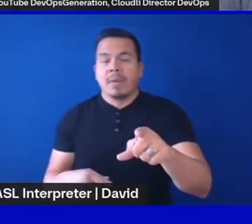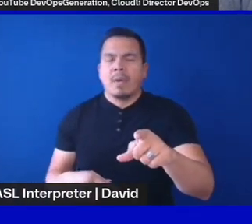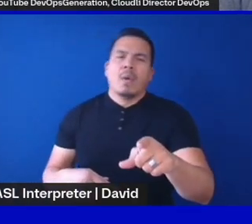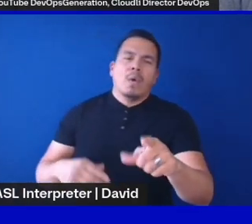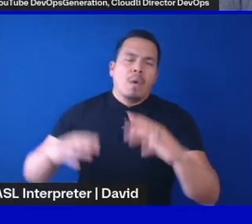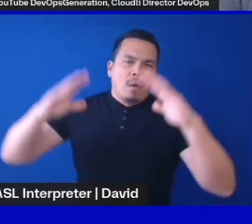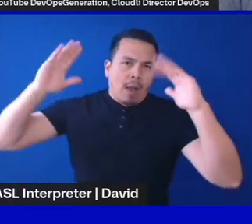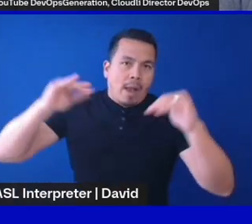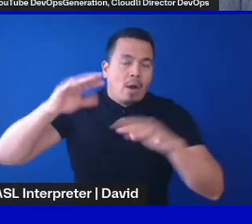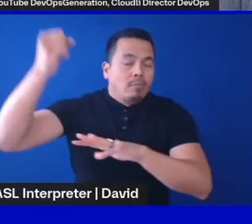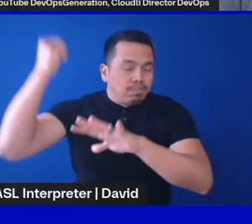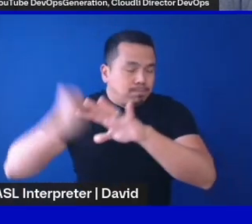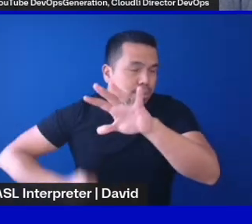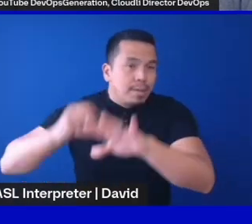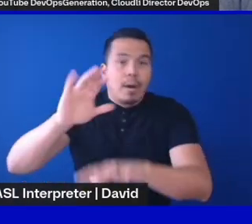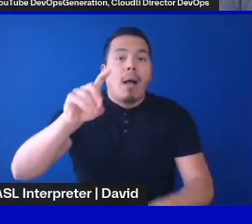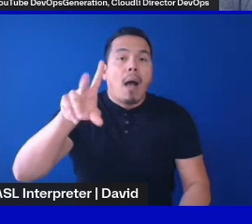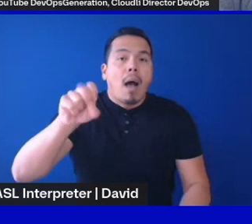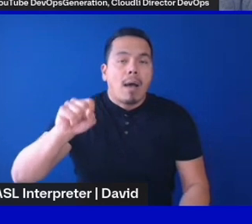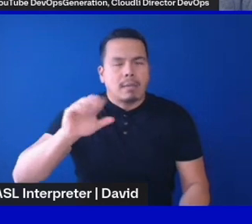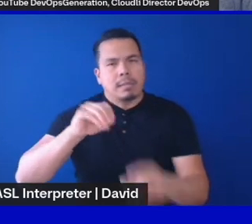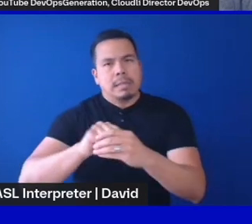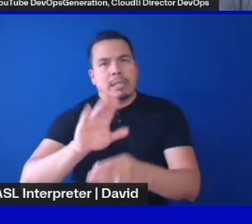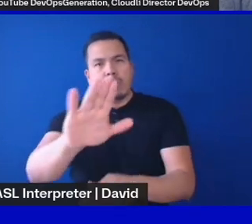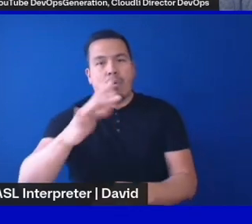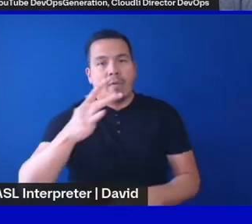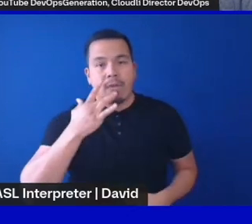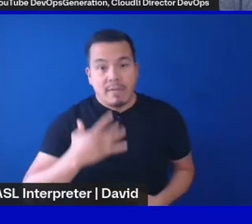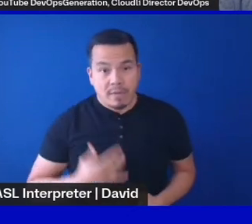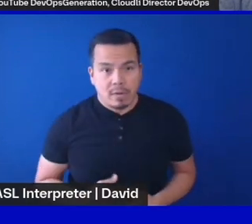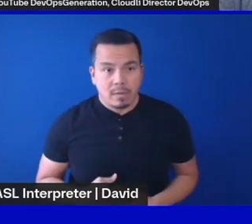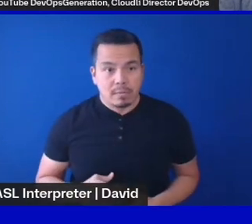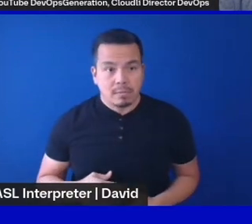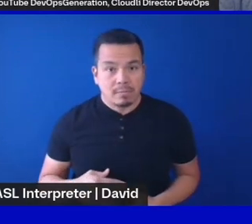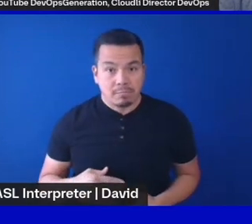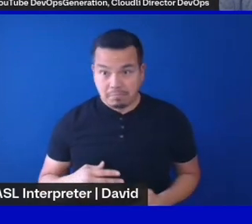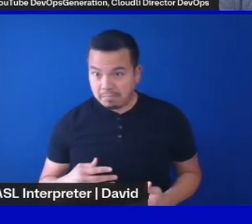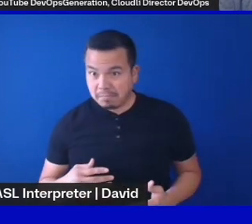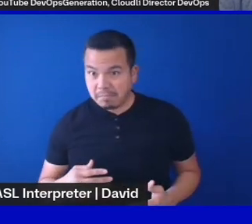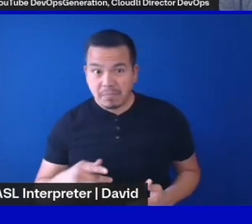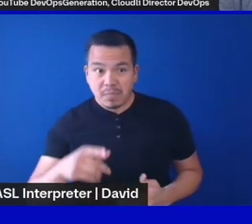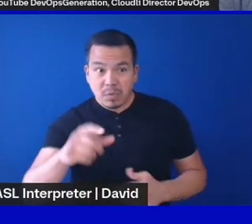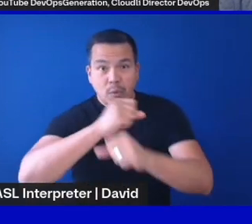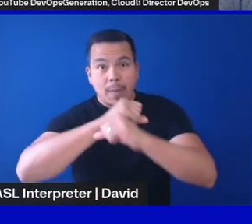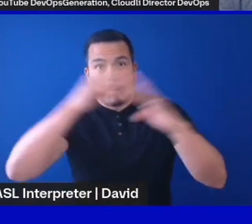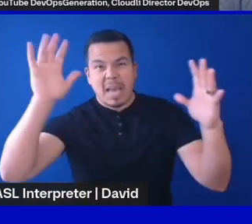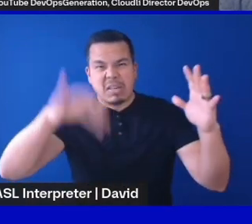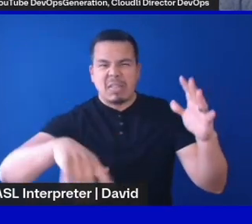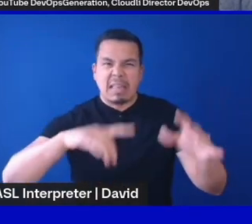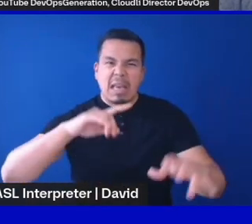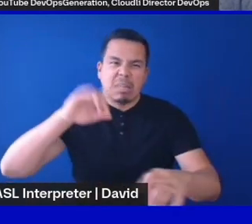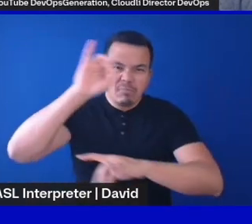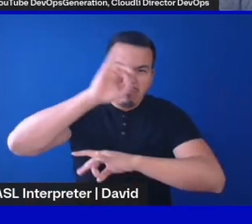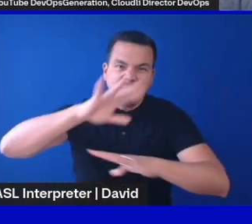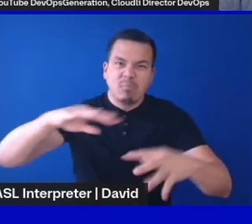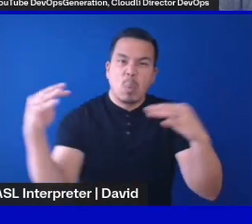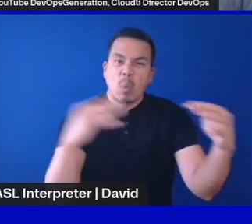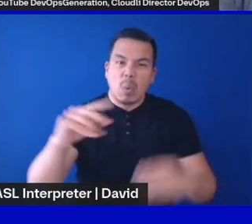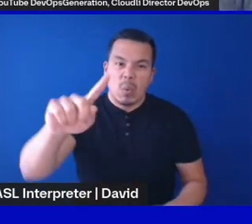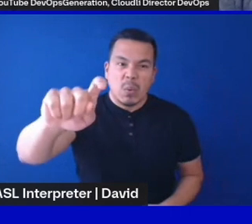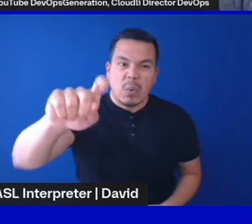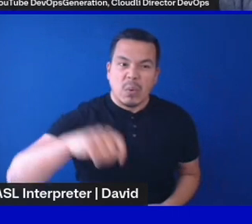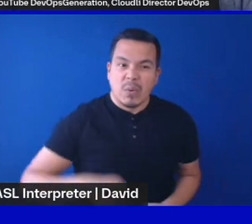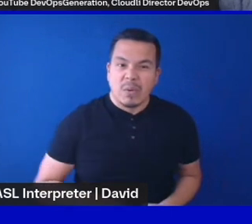ever be in your favor. Did I get that right? Y'all imagining that savage turf war that's happening yet? All right.